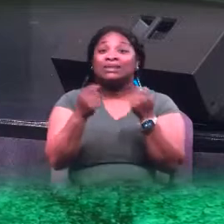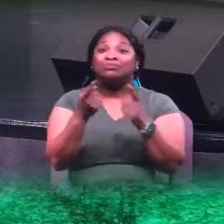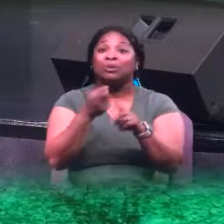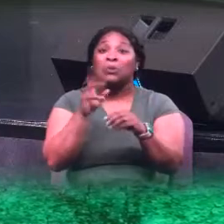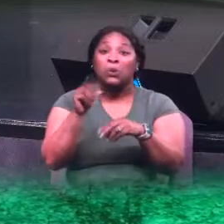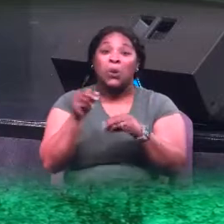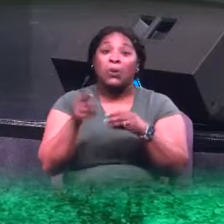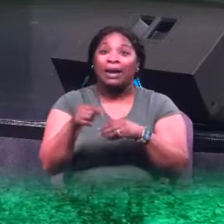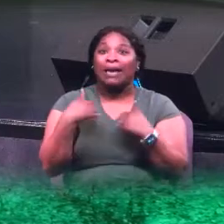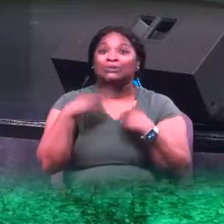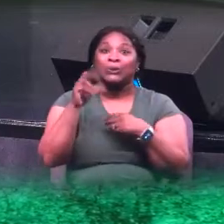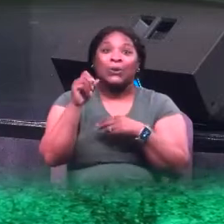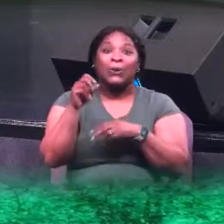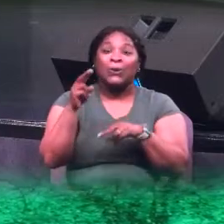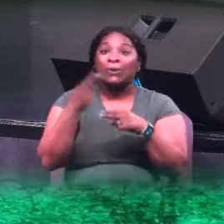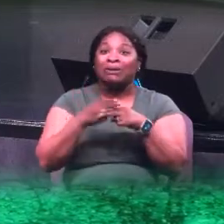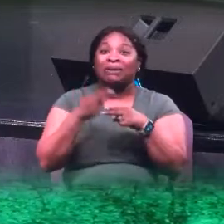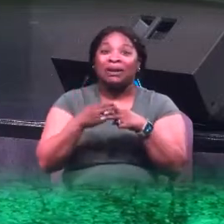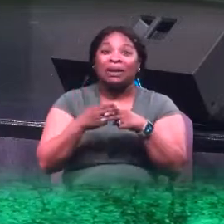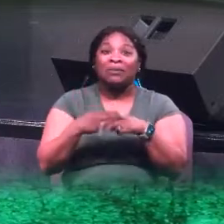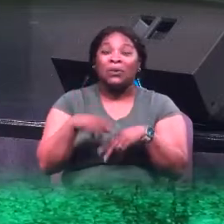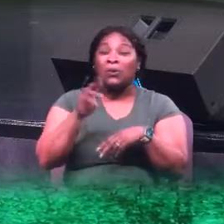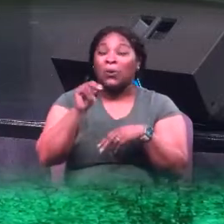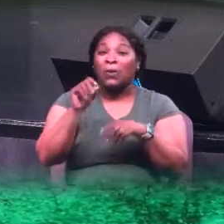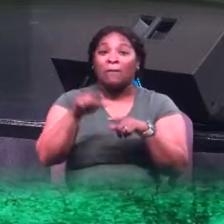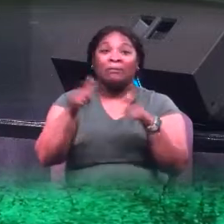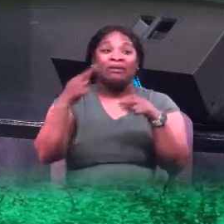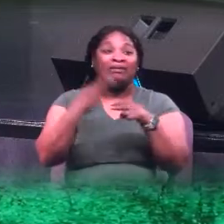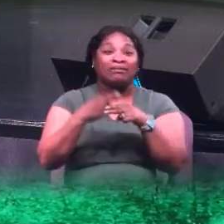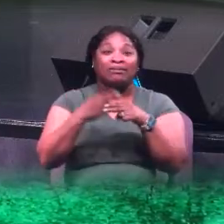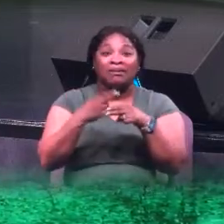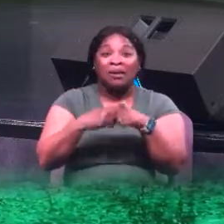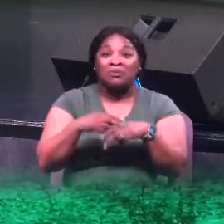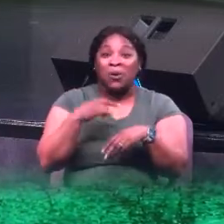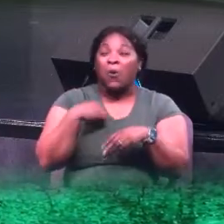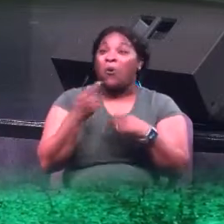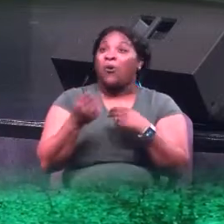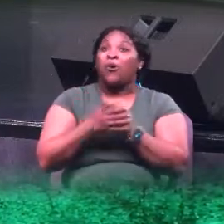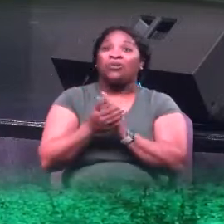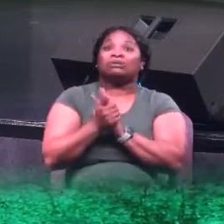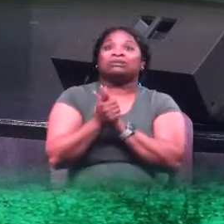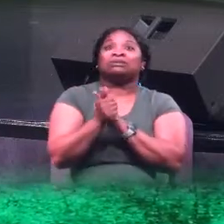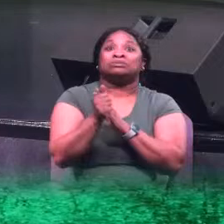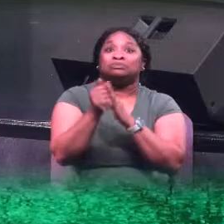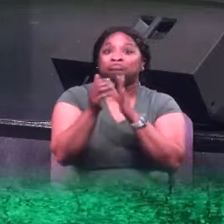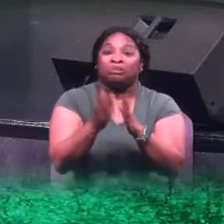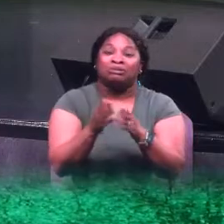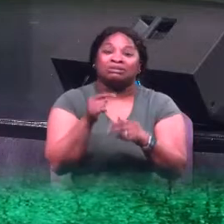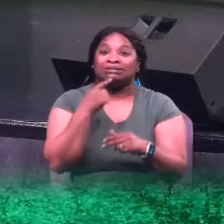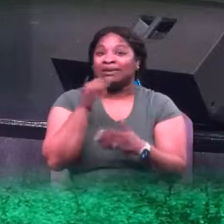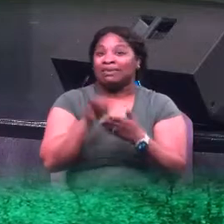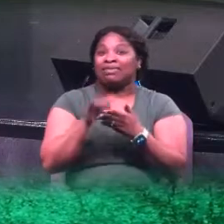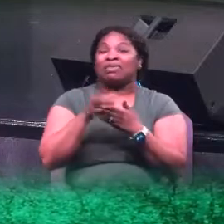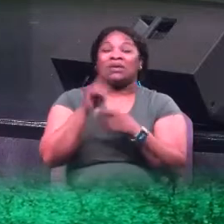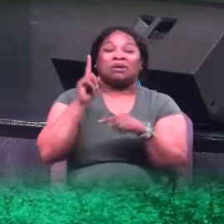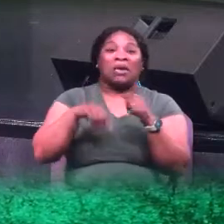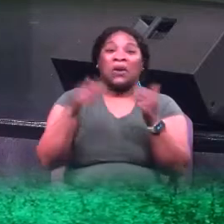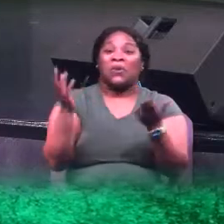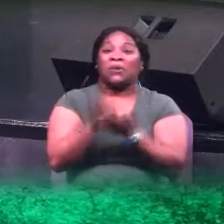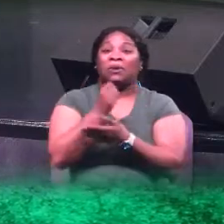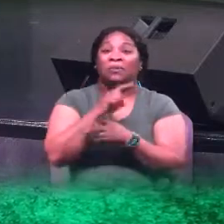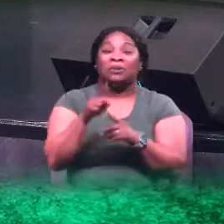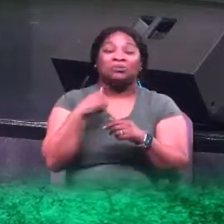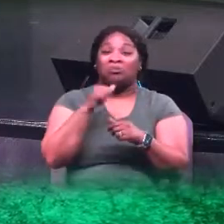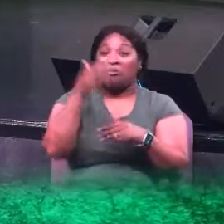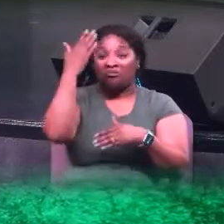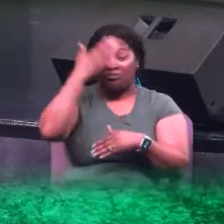that has no name, has no big names, that all the experts said couldn't win. But y'all, if God be for you, you don't have to have a